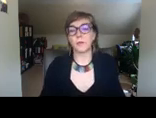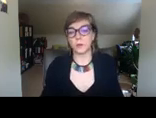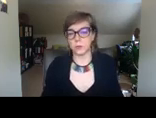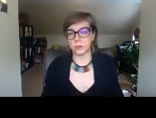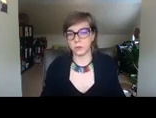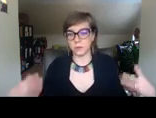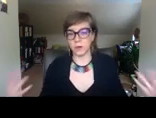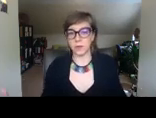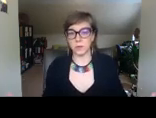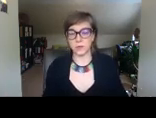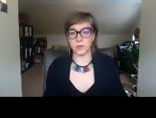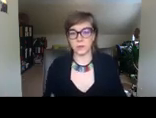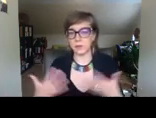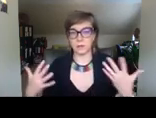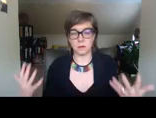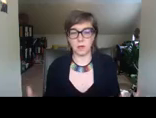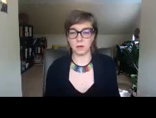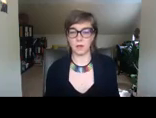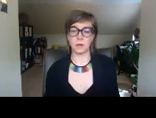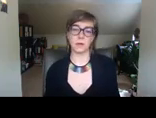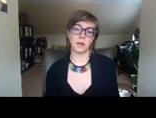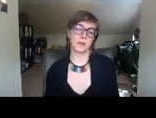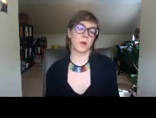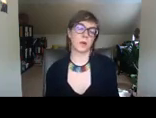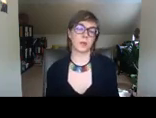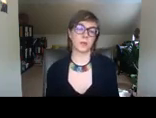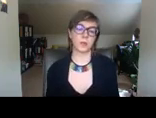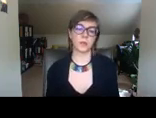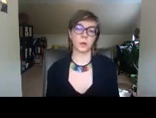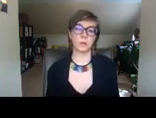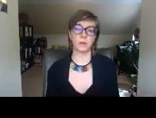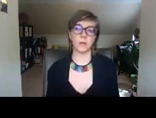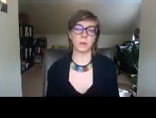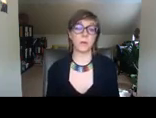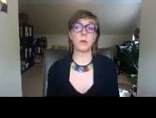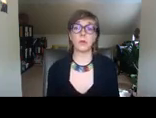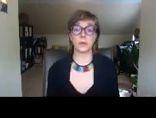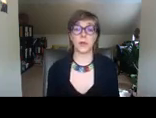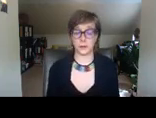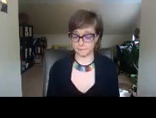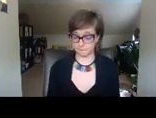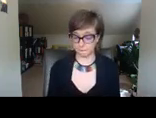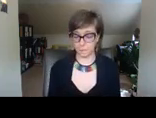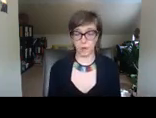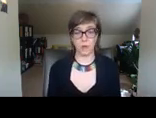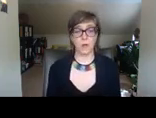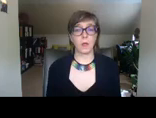have reduced. So there's very little visits in clinics that aren't urgent, which is what I think what we would all expect.